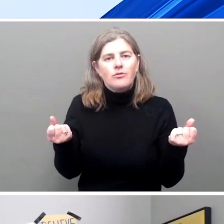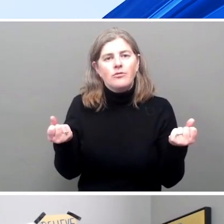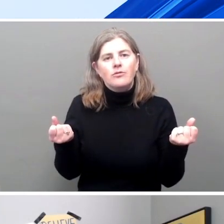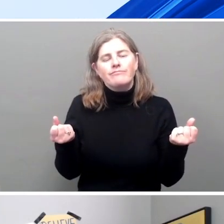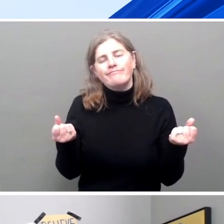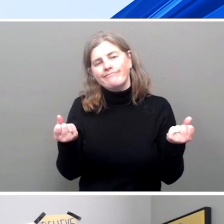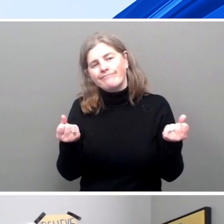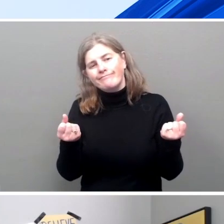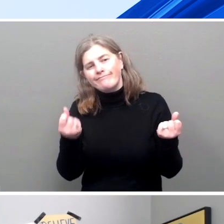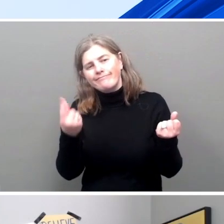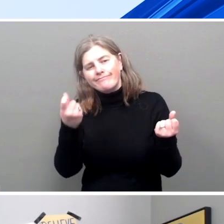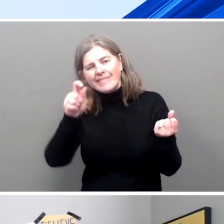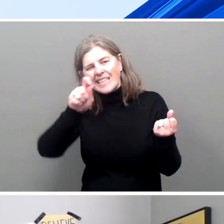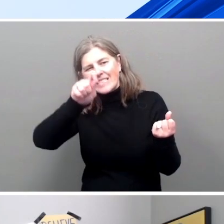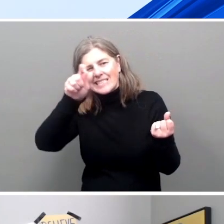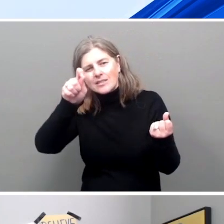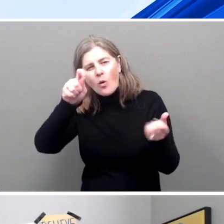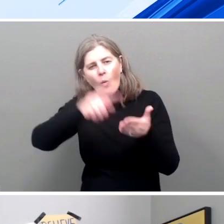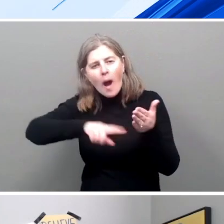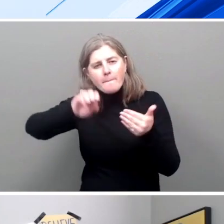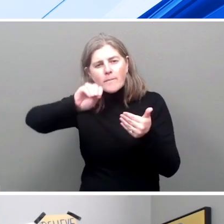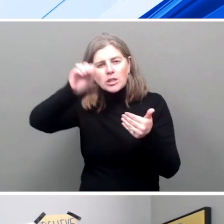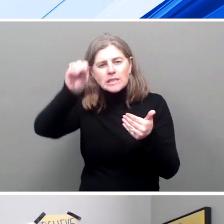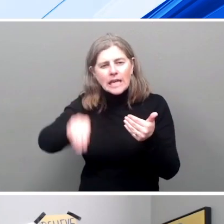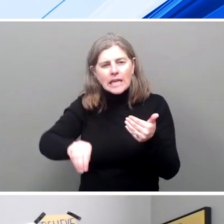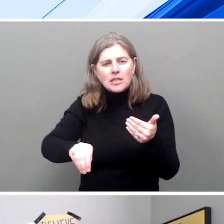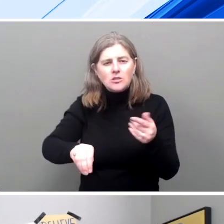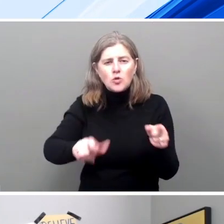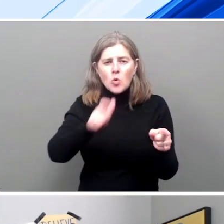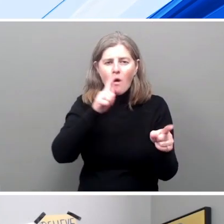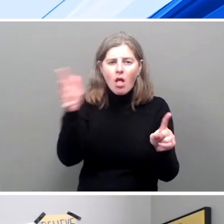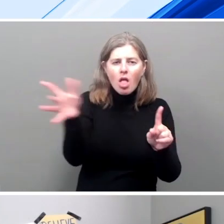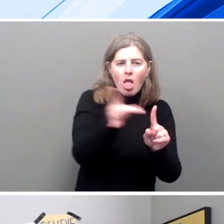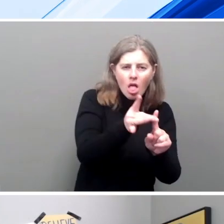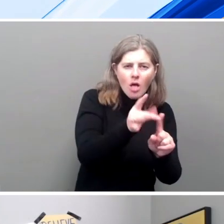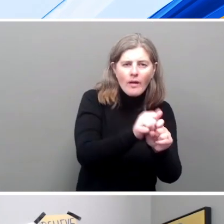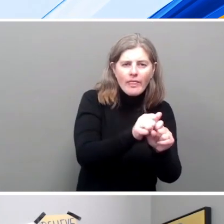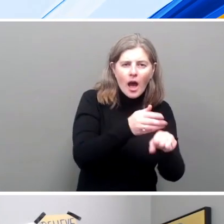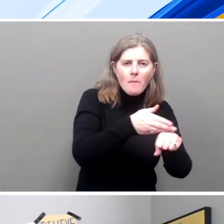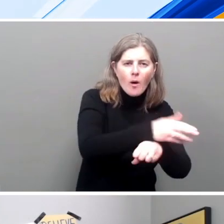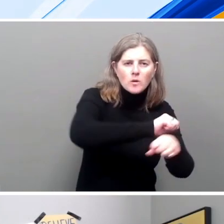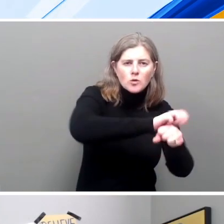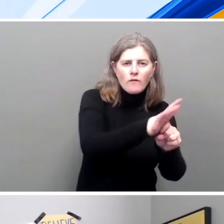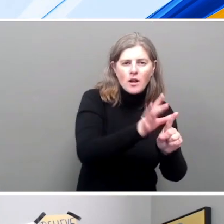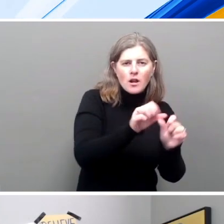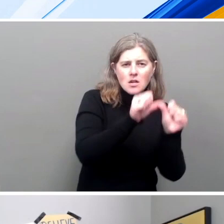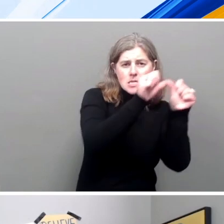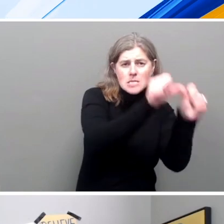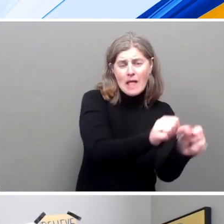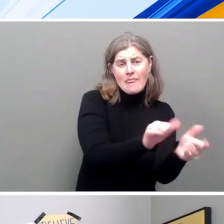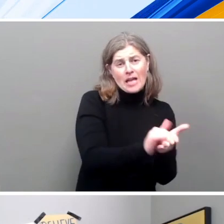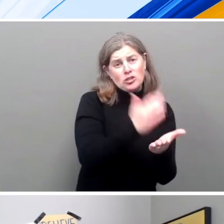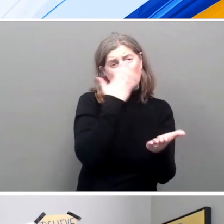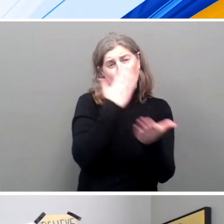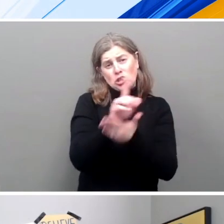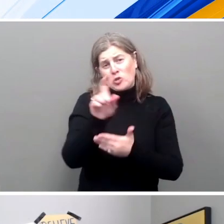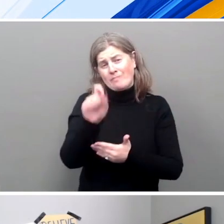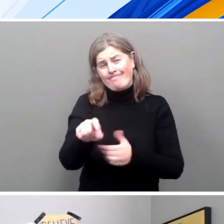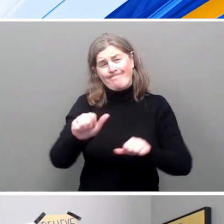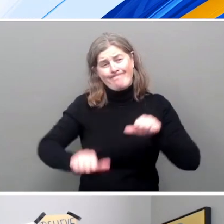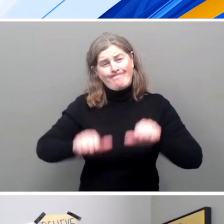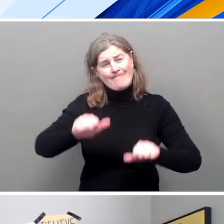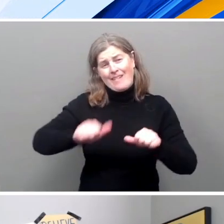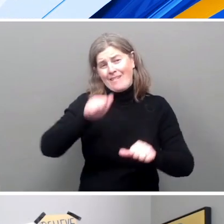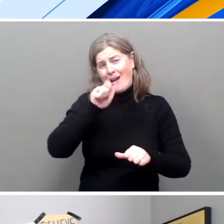Though exactly what proportion end up with one of these post-COVID conditions, that's an excellent question, and